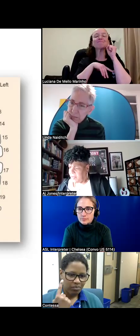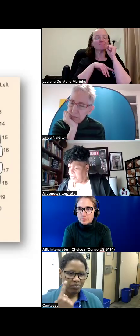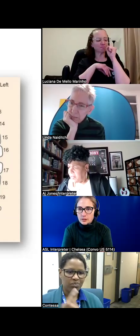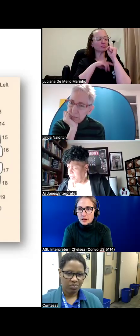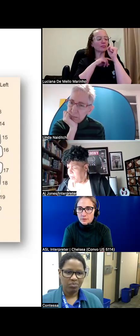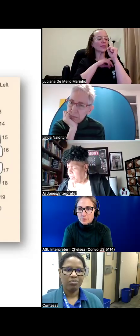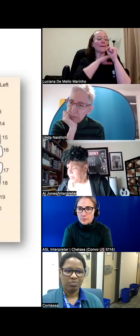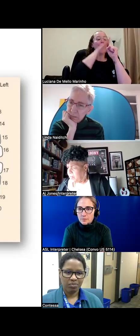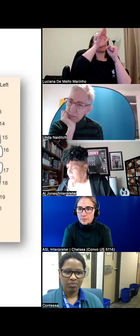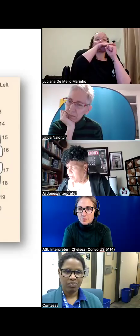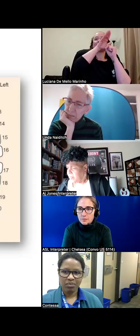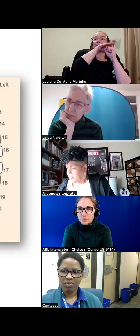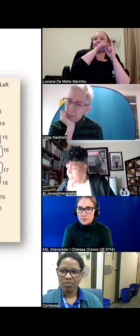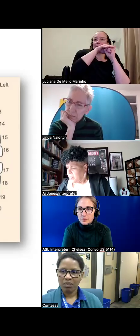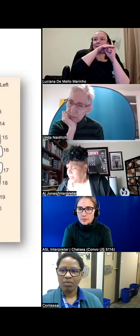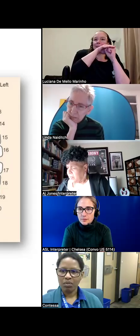Okay.